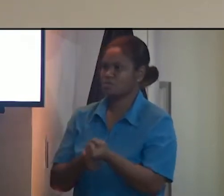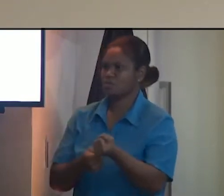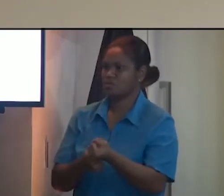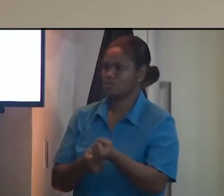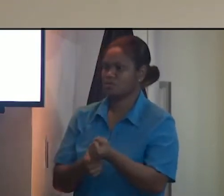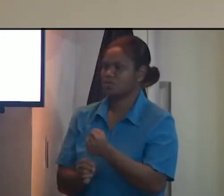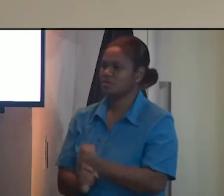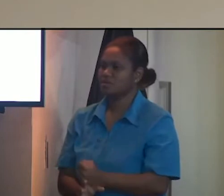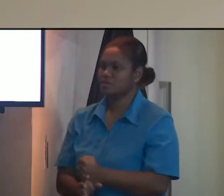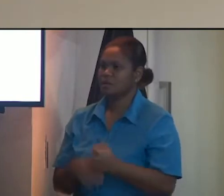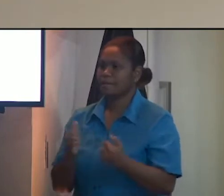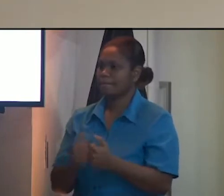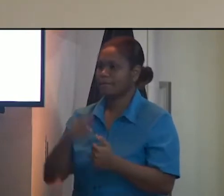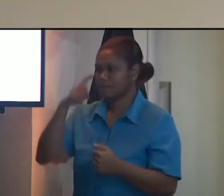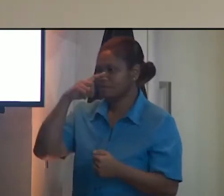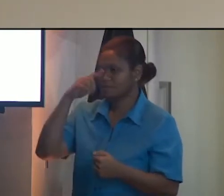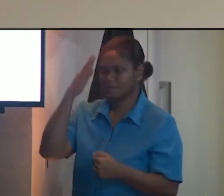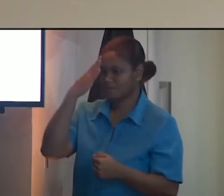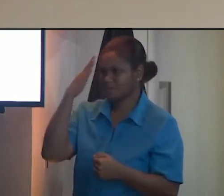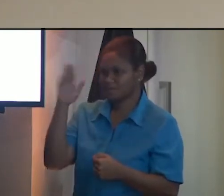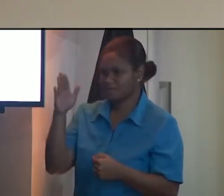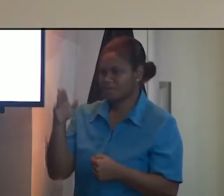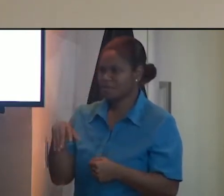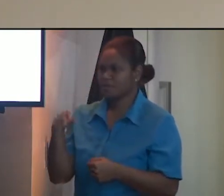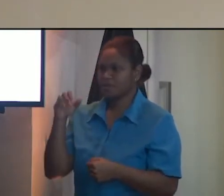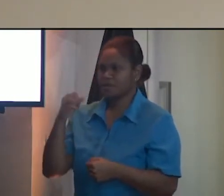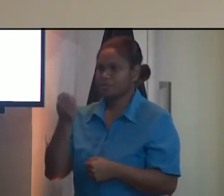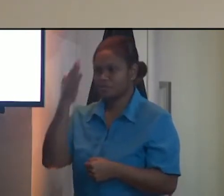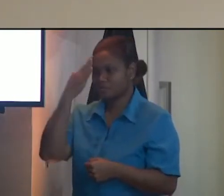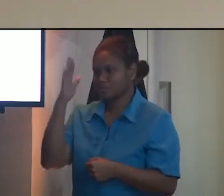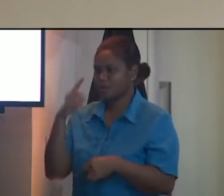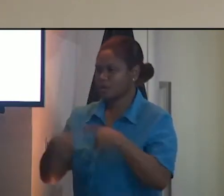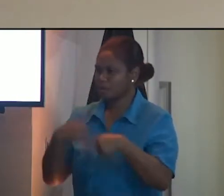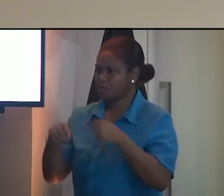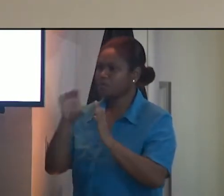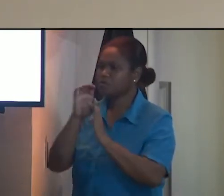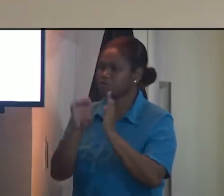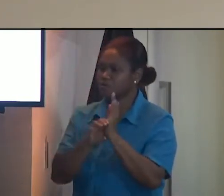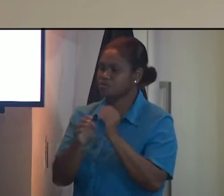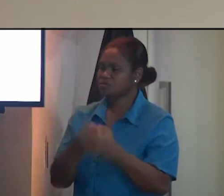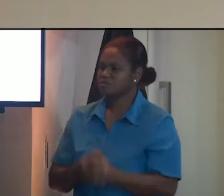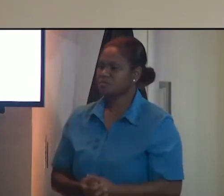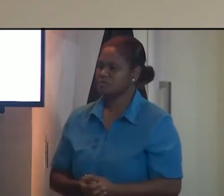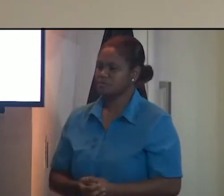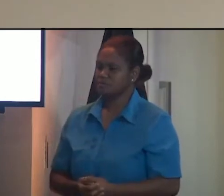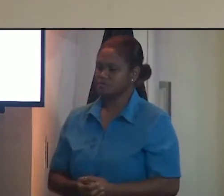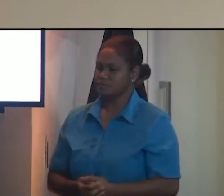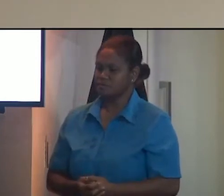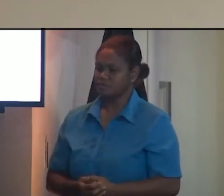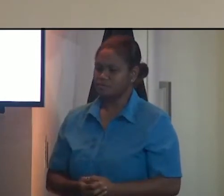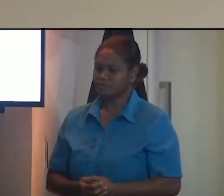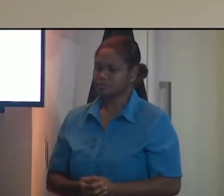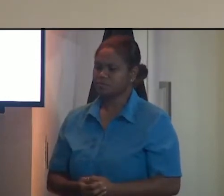lot of people are not aware. A lot of people don't know what it constitutes of, and they misinterpret as being appointment. Well, some of the systems can